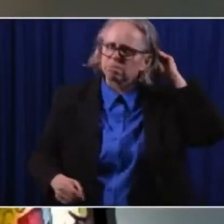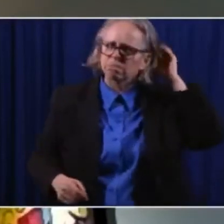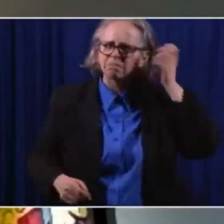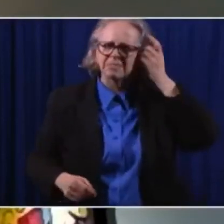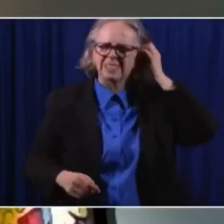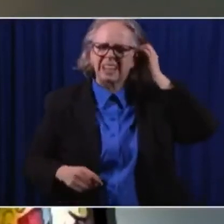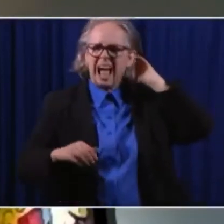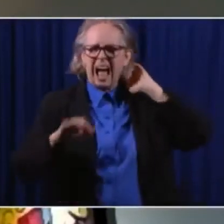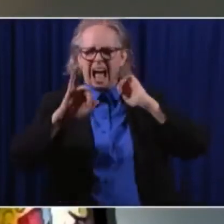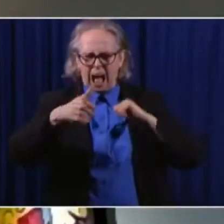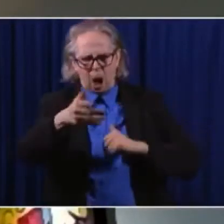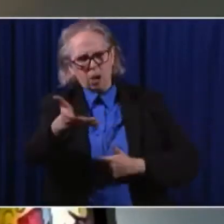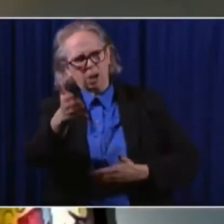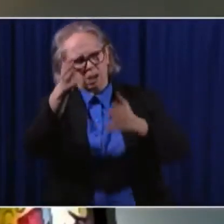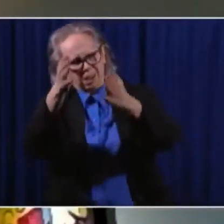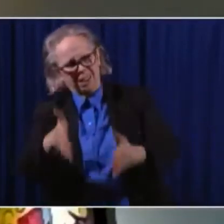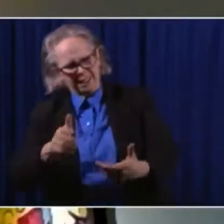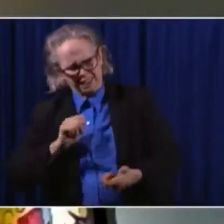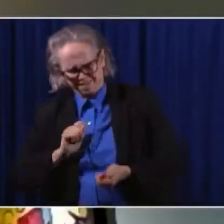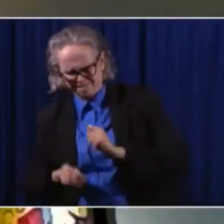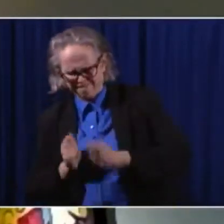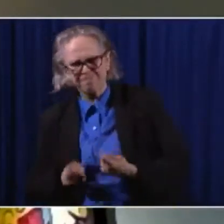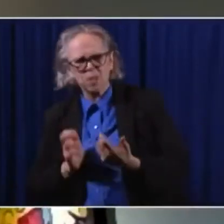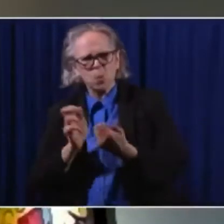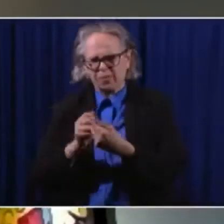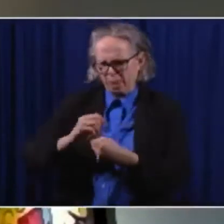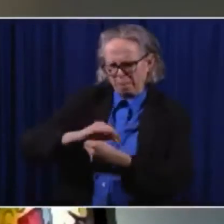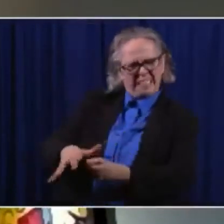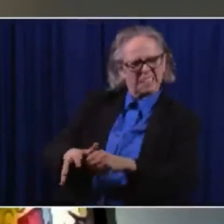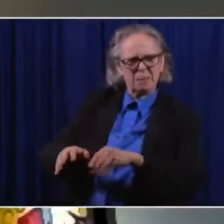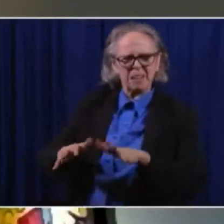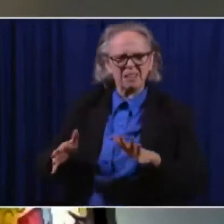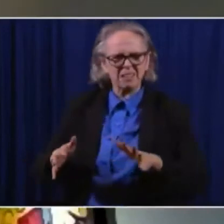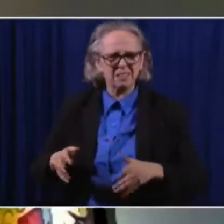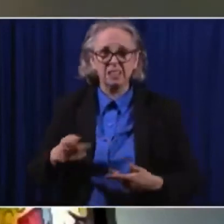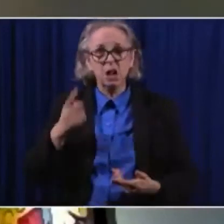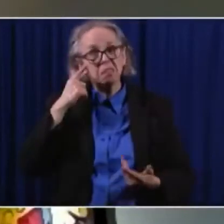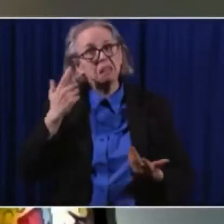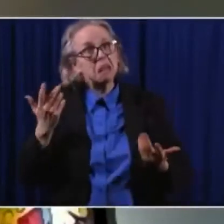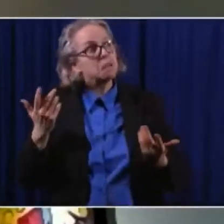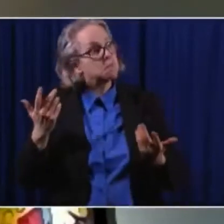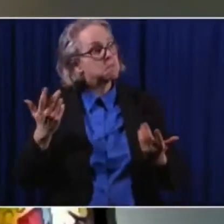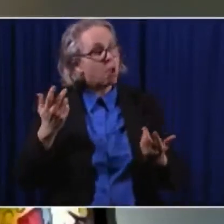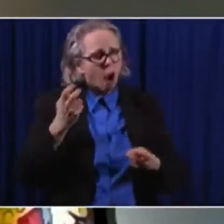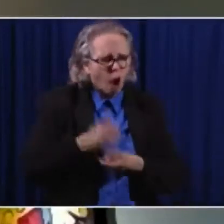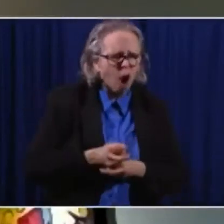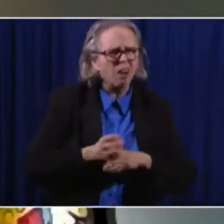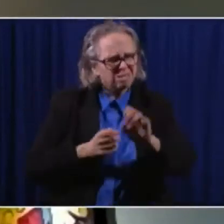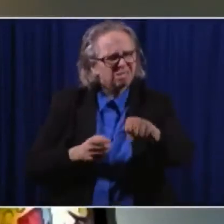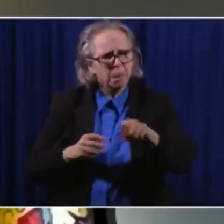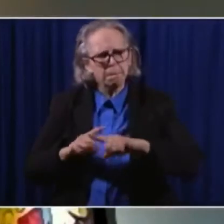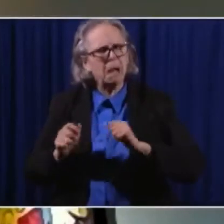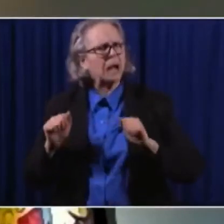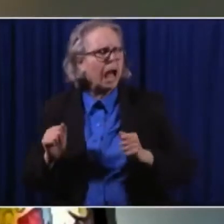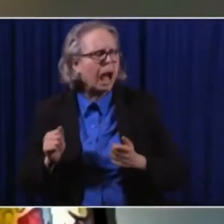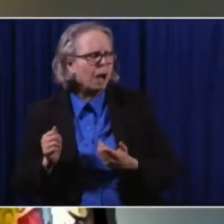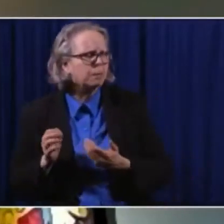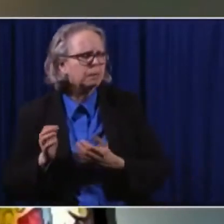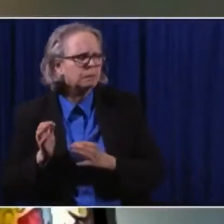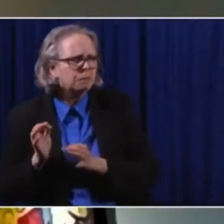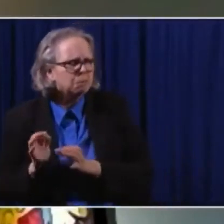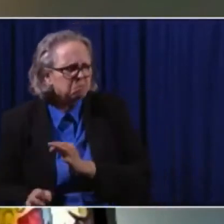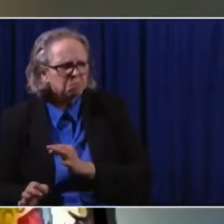pandemic. And these are pretty simple things that each of us can do, but they do take some attention on our part to make sure that